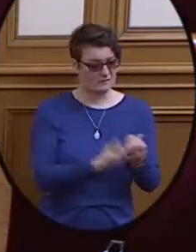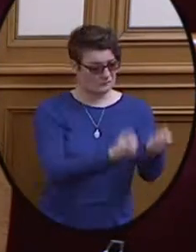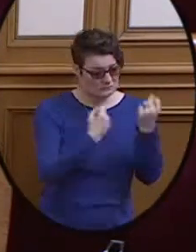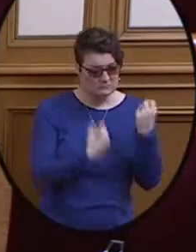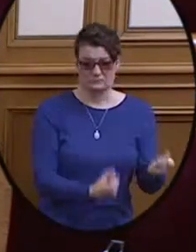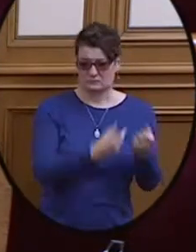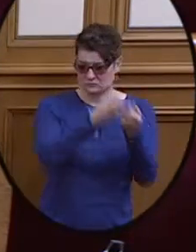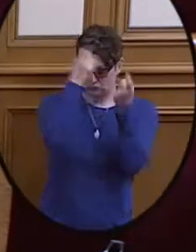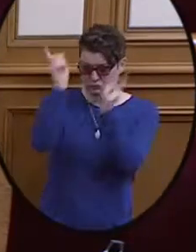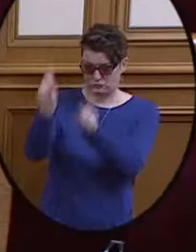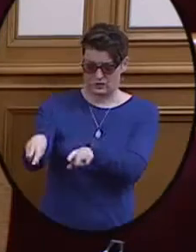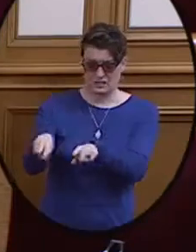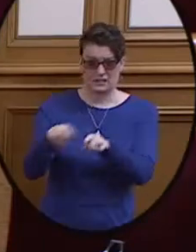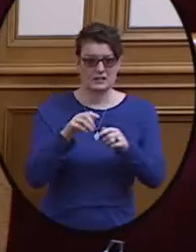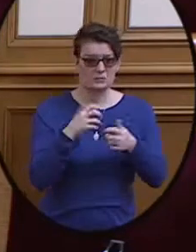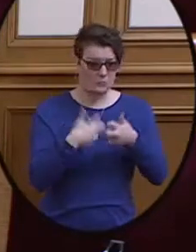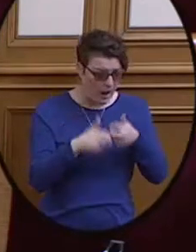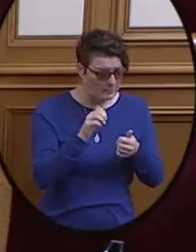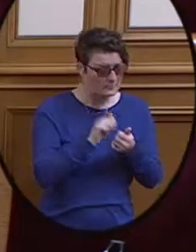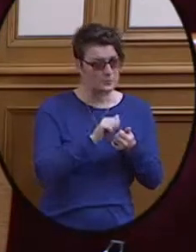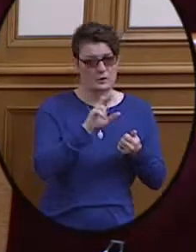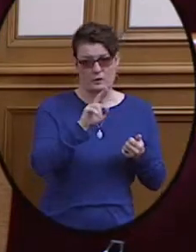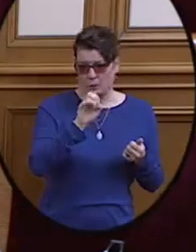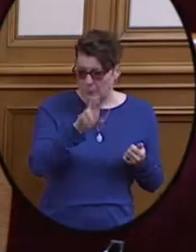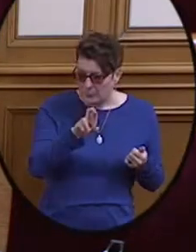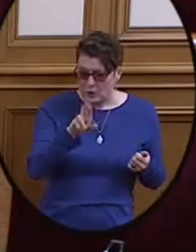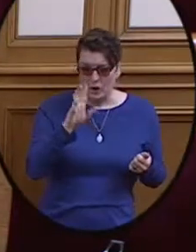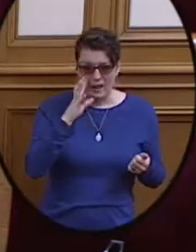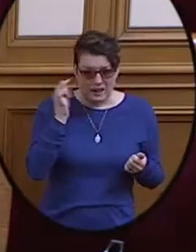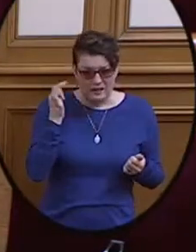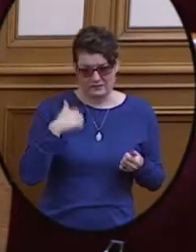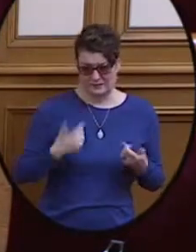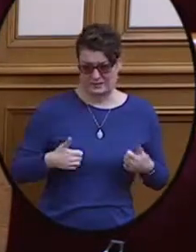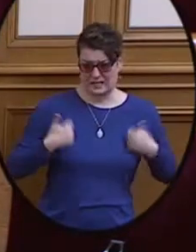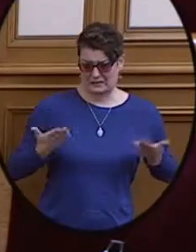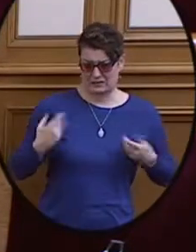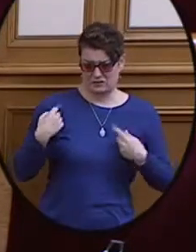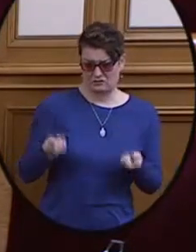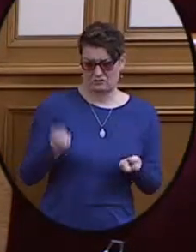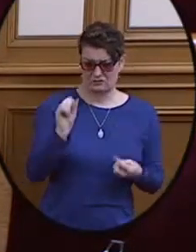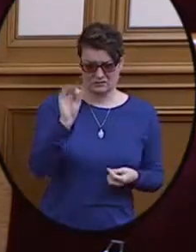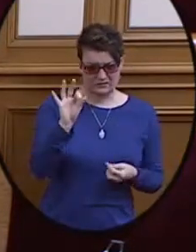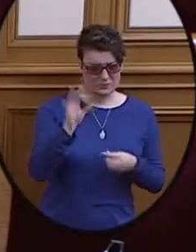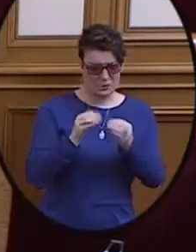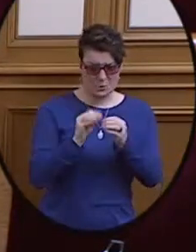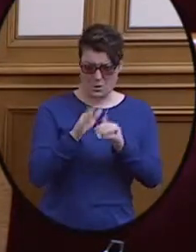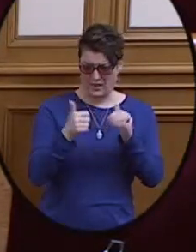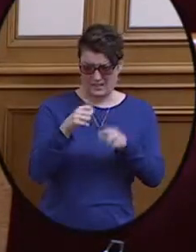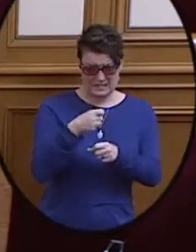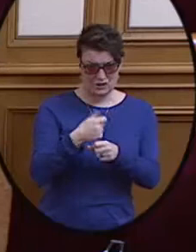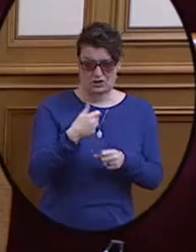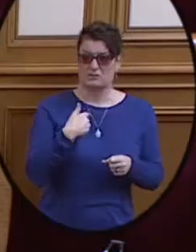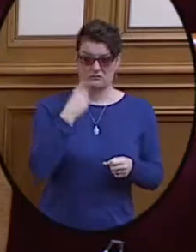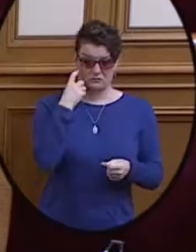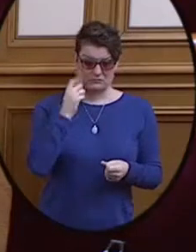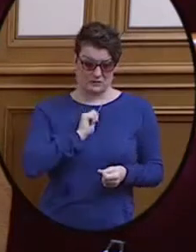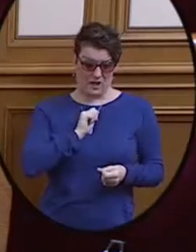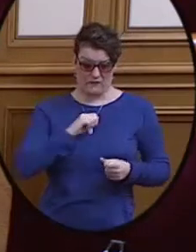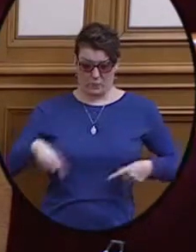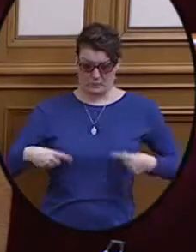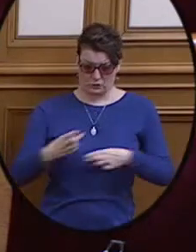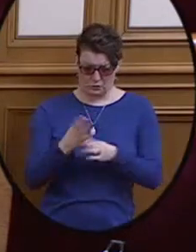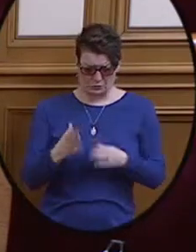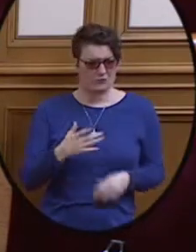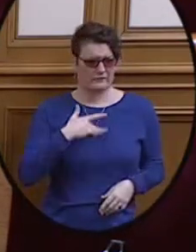much agree with that and the problems with Uber and Lyft. I've lived in this city for over 10 years, and as a wheelchair user, I have noticed a drastic increase in my